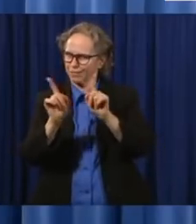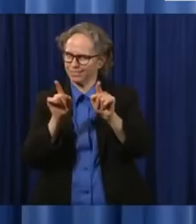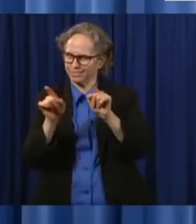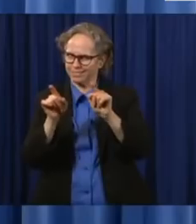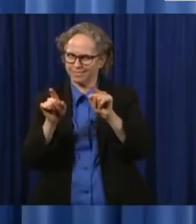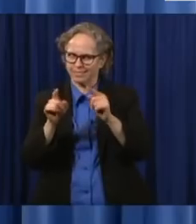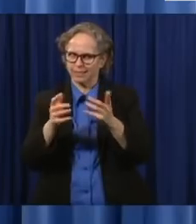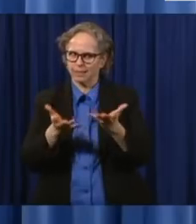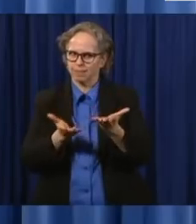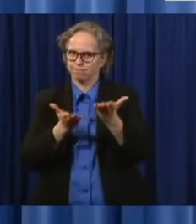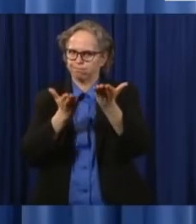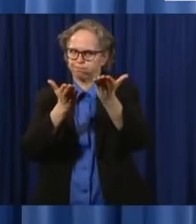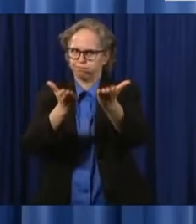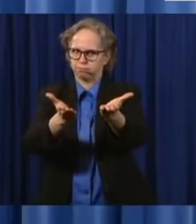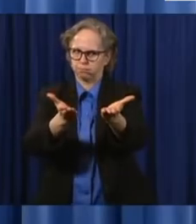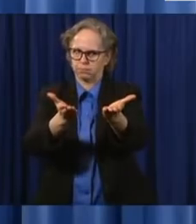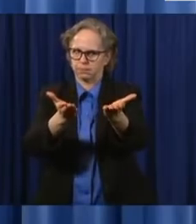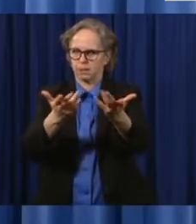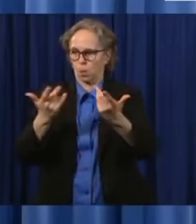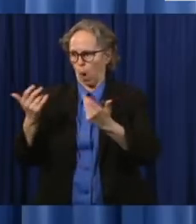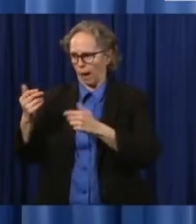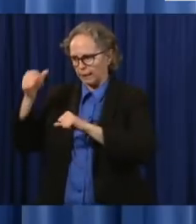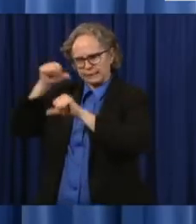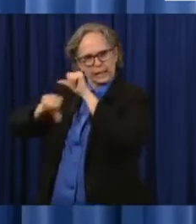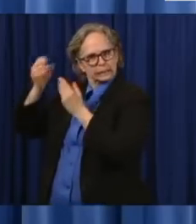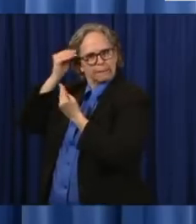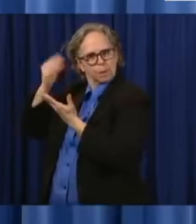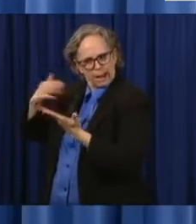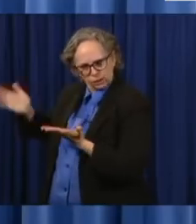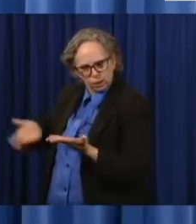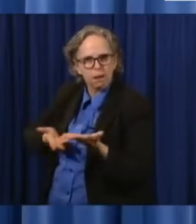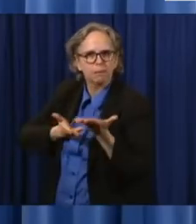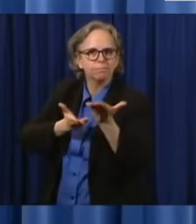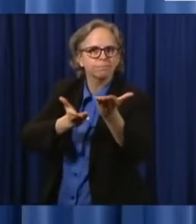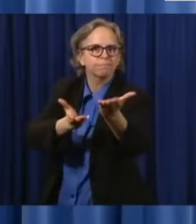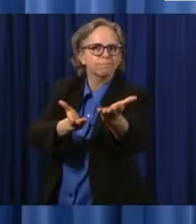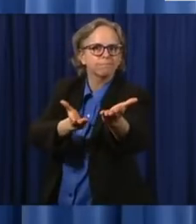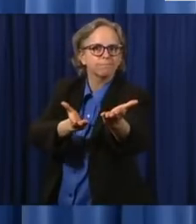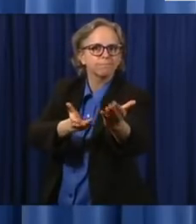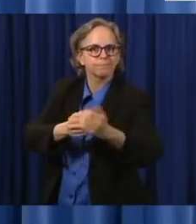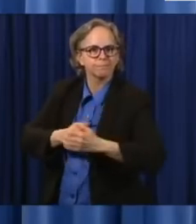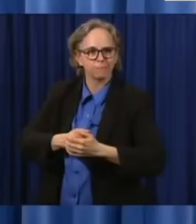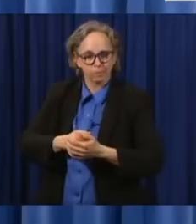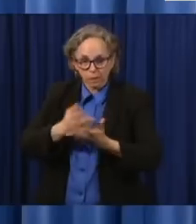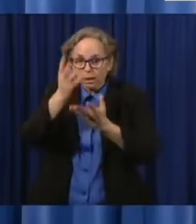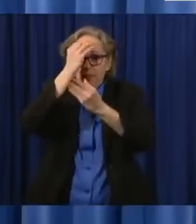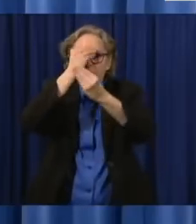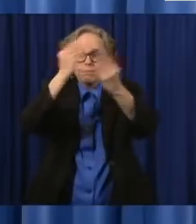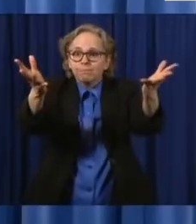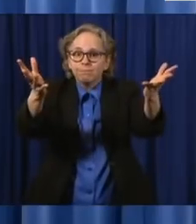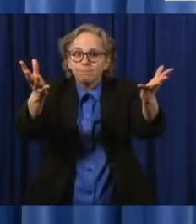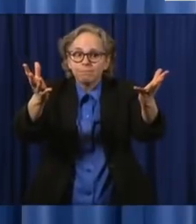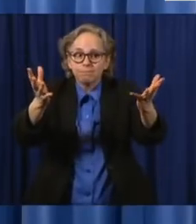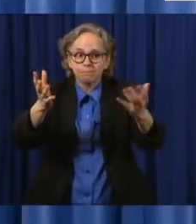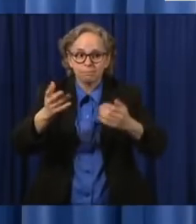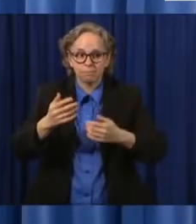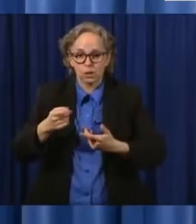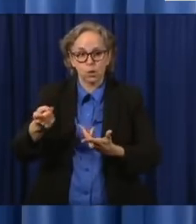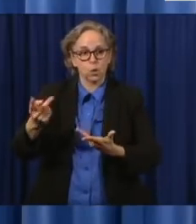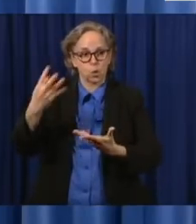science that we can and giving them the best recommendations we can so they can protect other people.